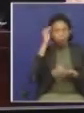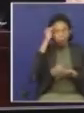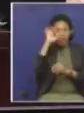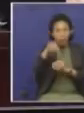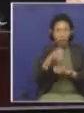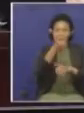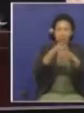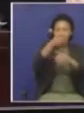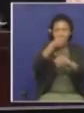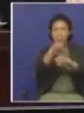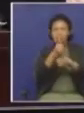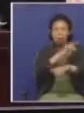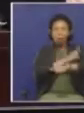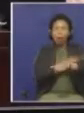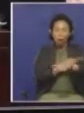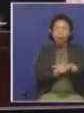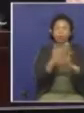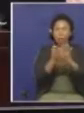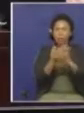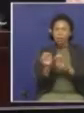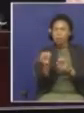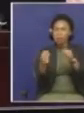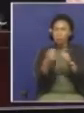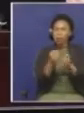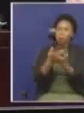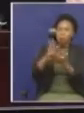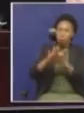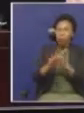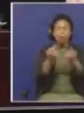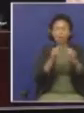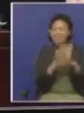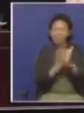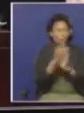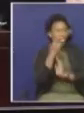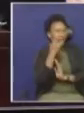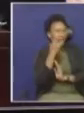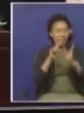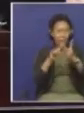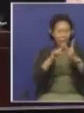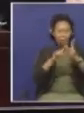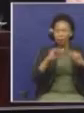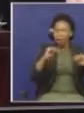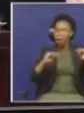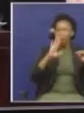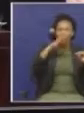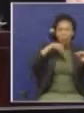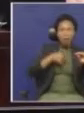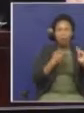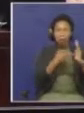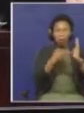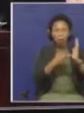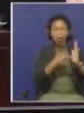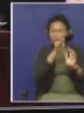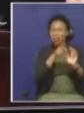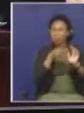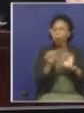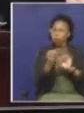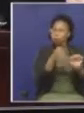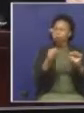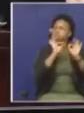of appointment and removal without effective checks and balances allowed patronage considerations to pervade